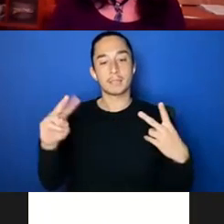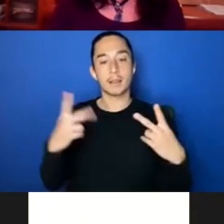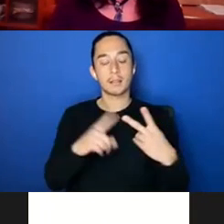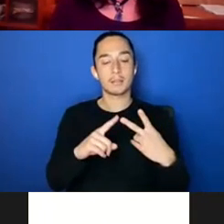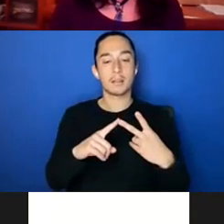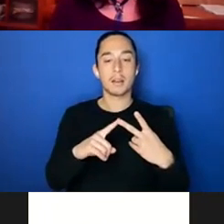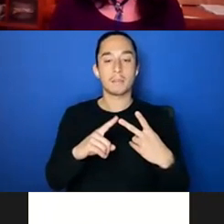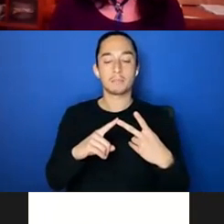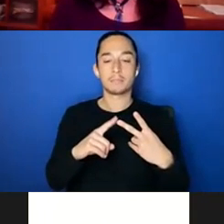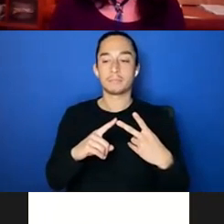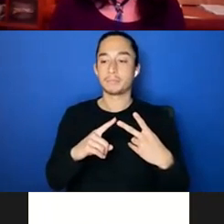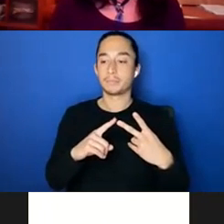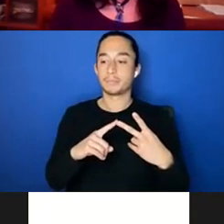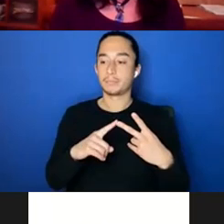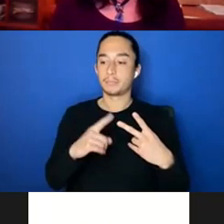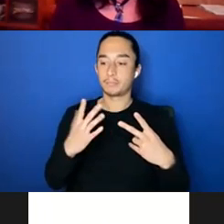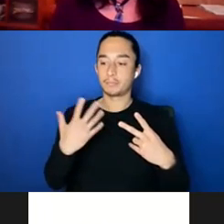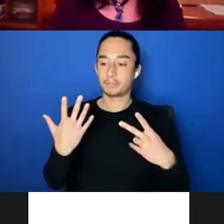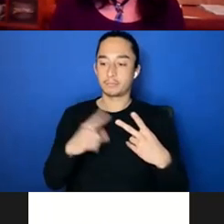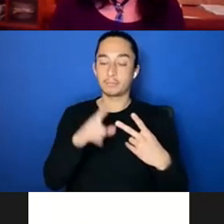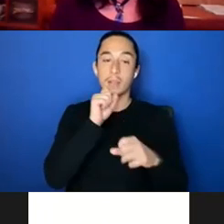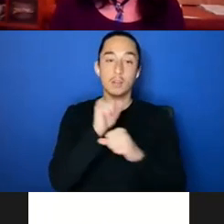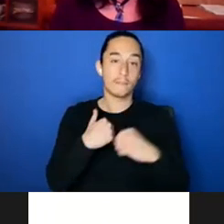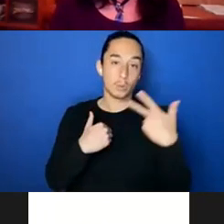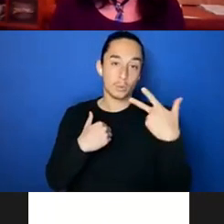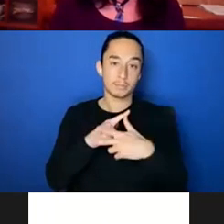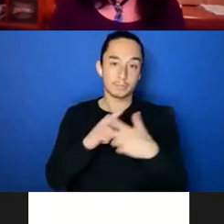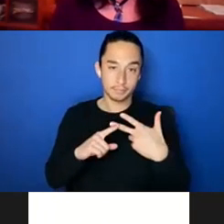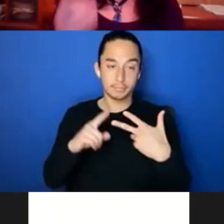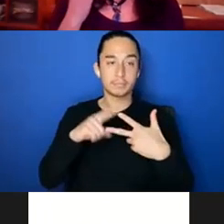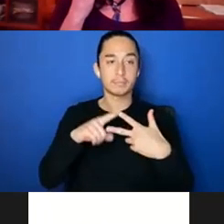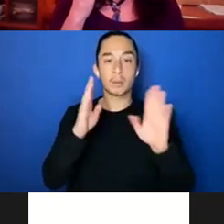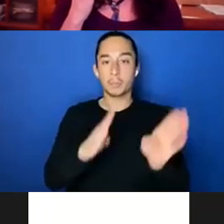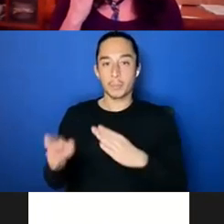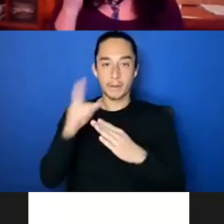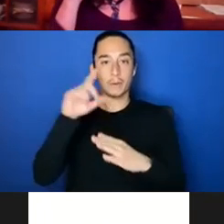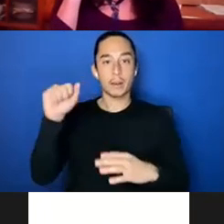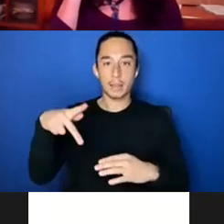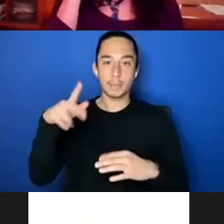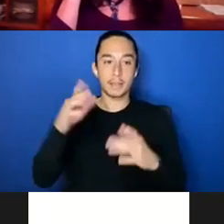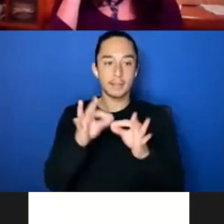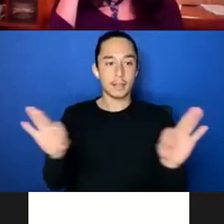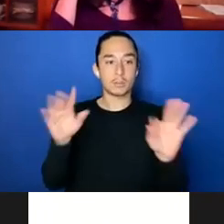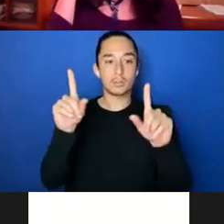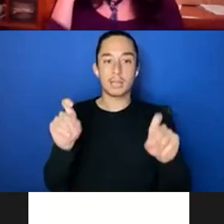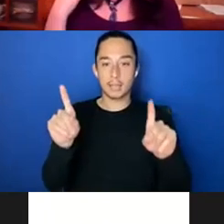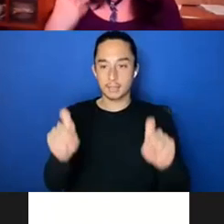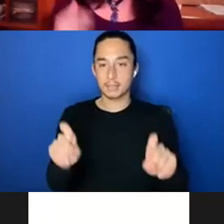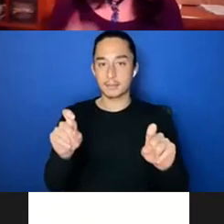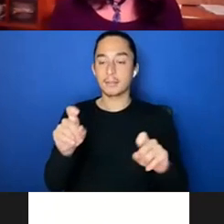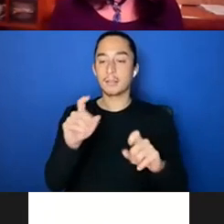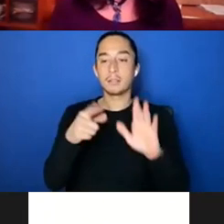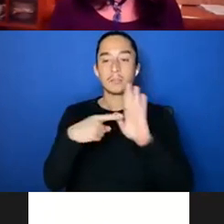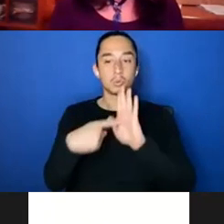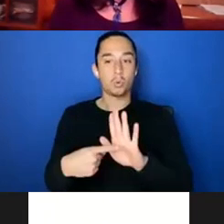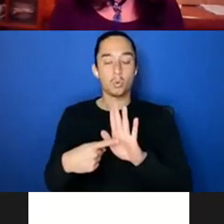to, they actually have 3 options to prepare for an AP language test and show that